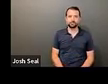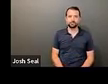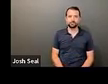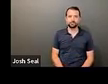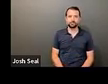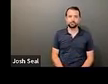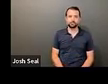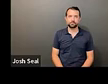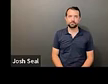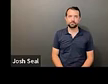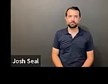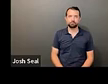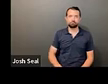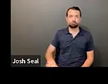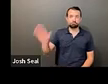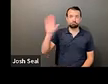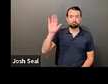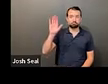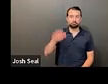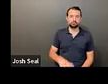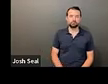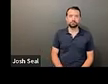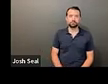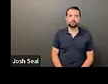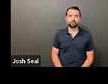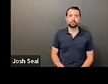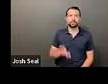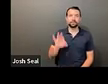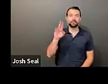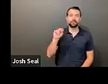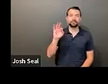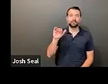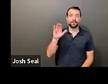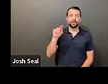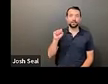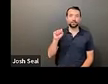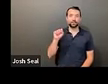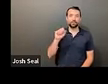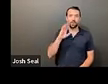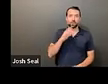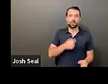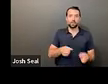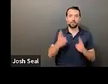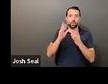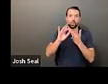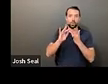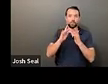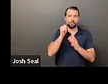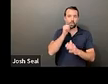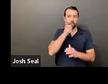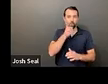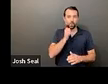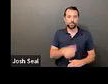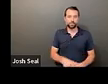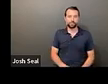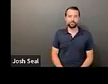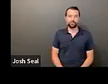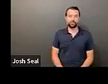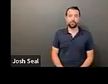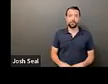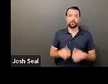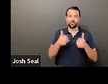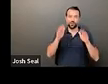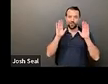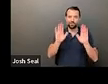I am planning to put the fun facts on the website tomorrow. So fantastic.